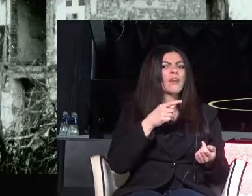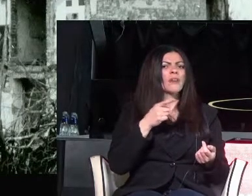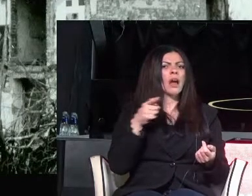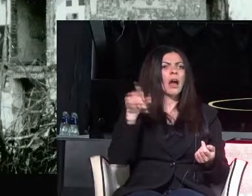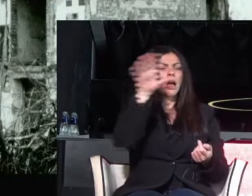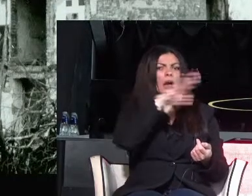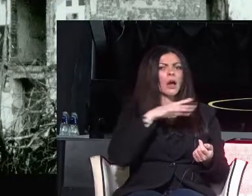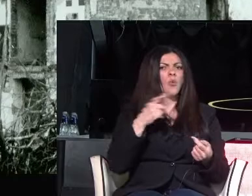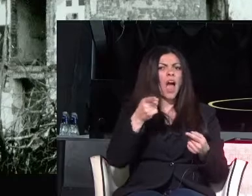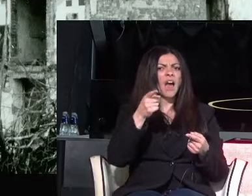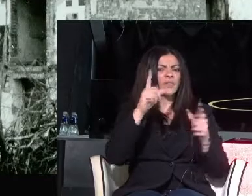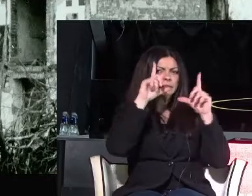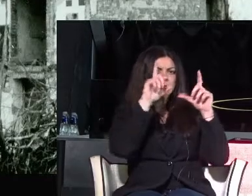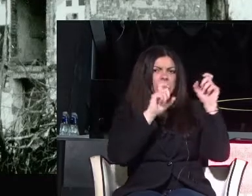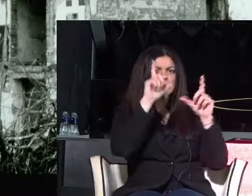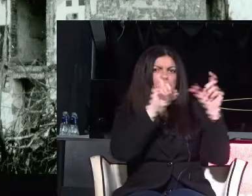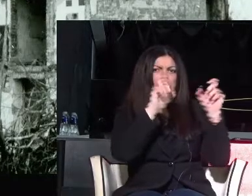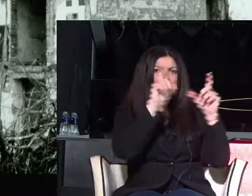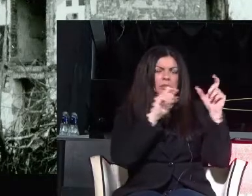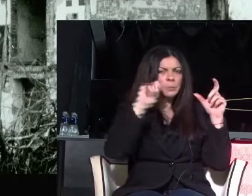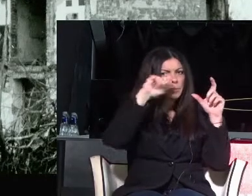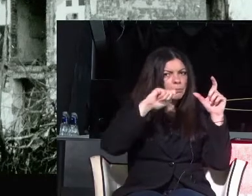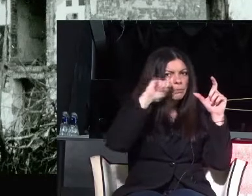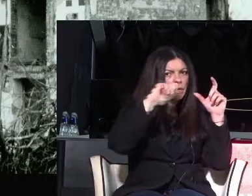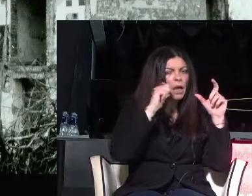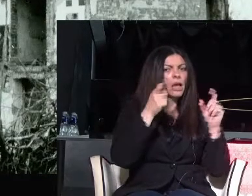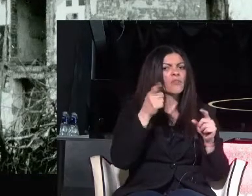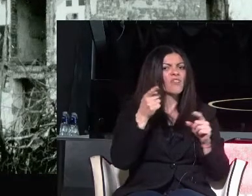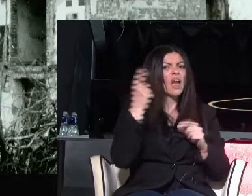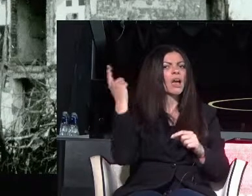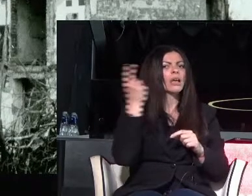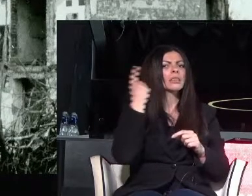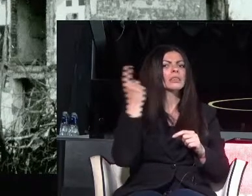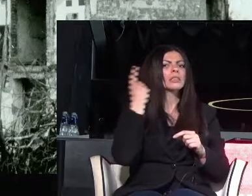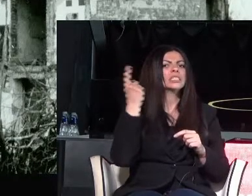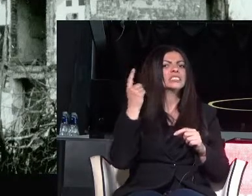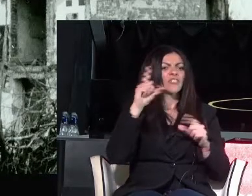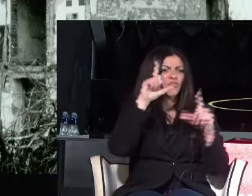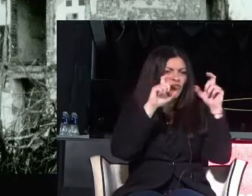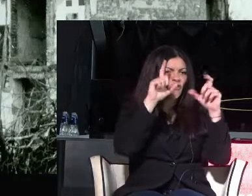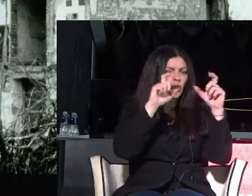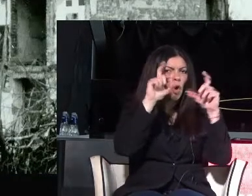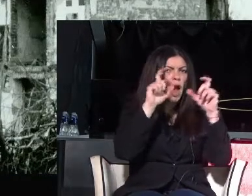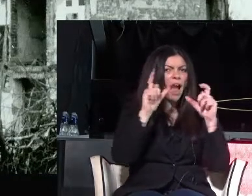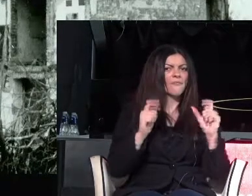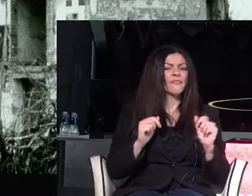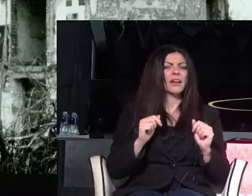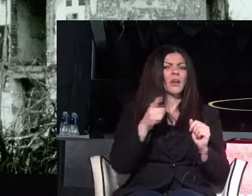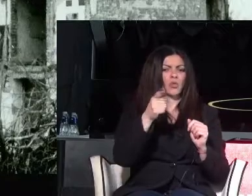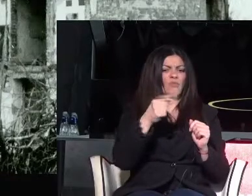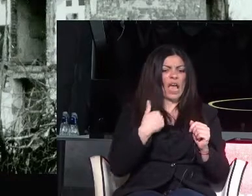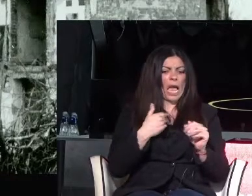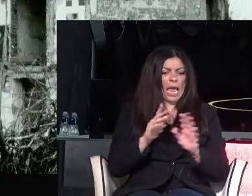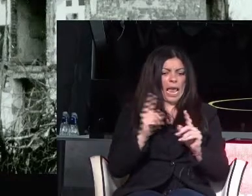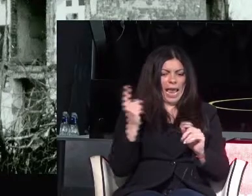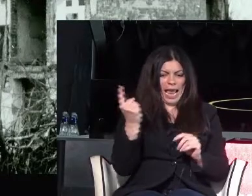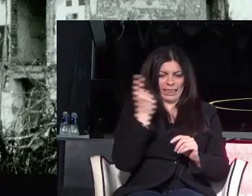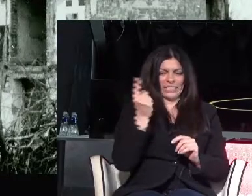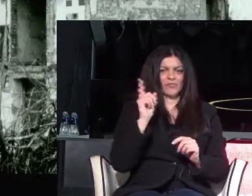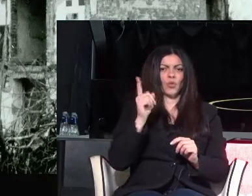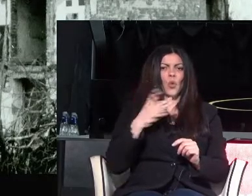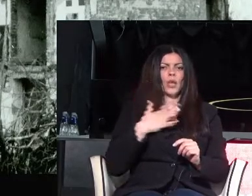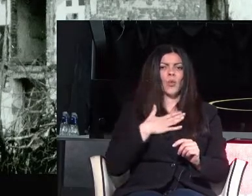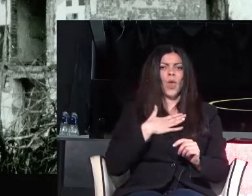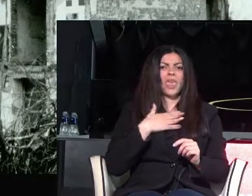Turks being demolished at the time. And the image over there was from a protest from the